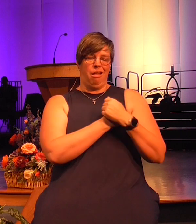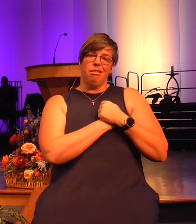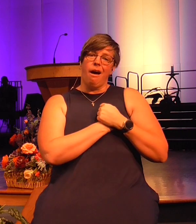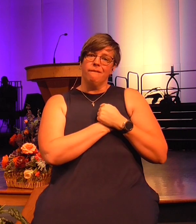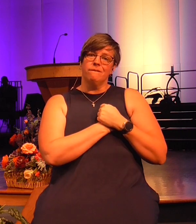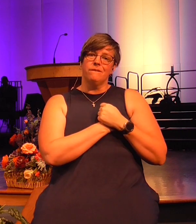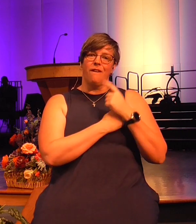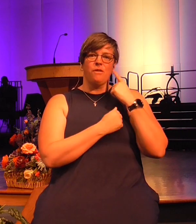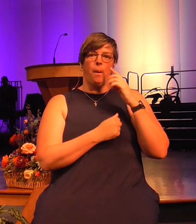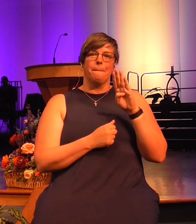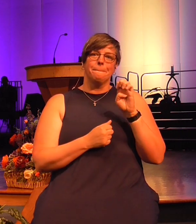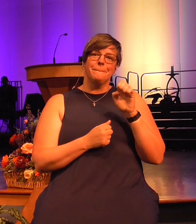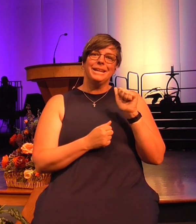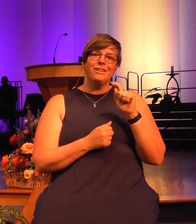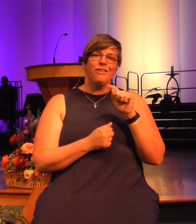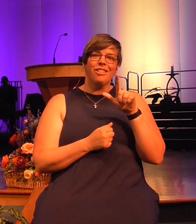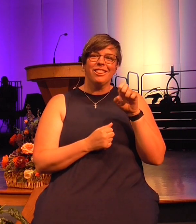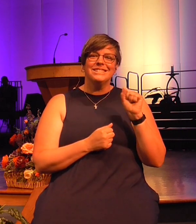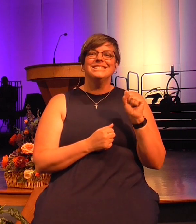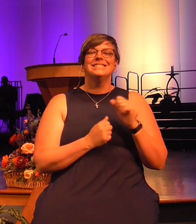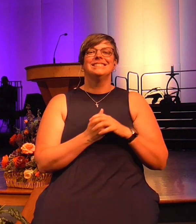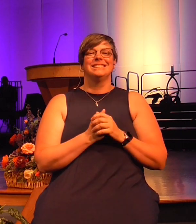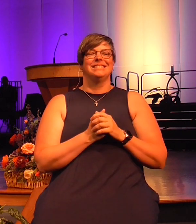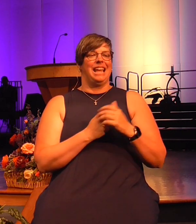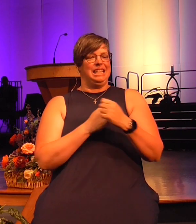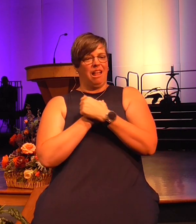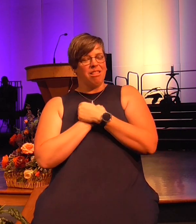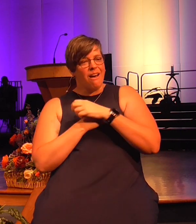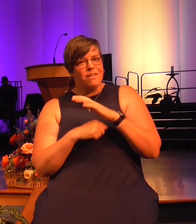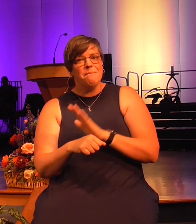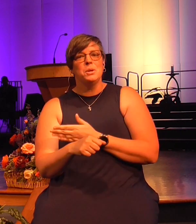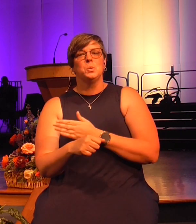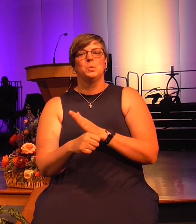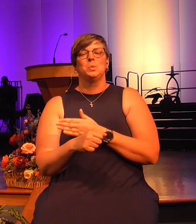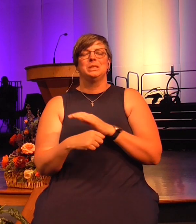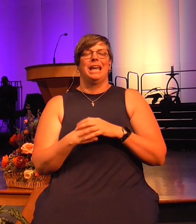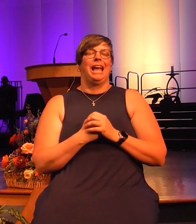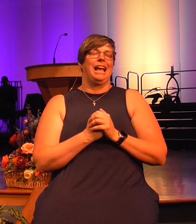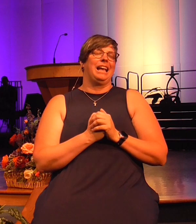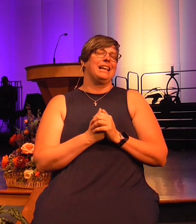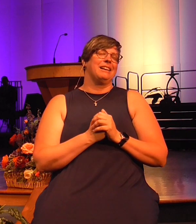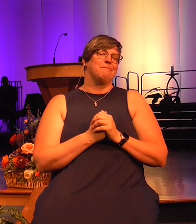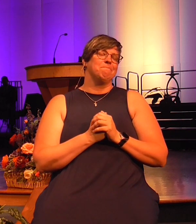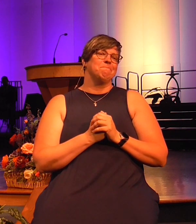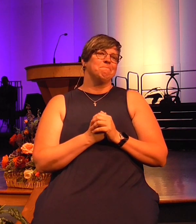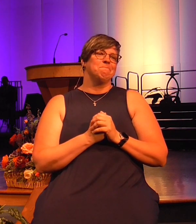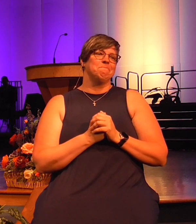about his love for the Beatles, his love of music,